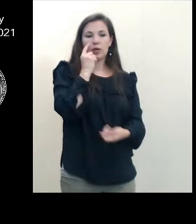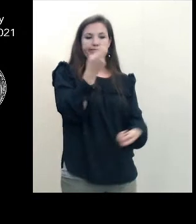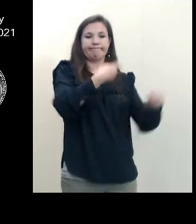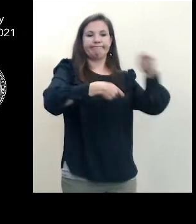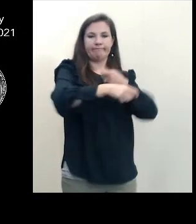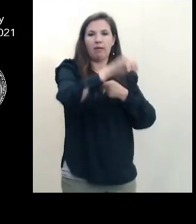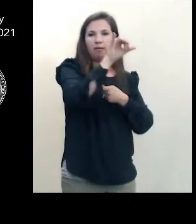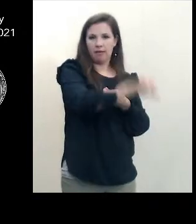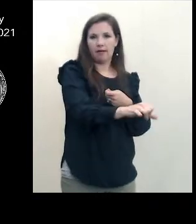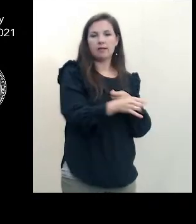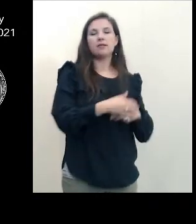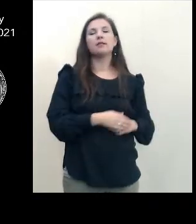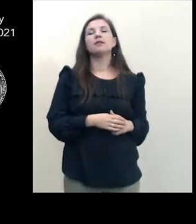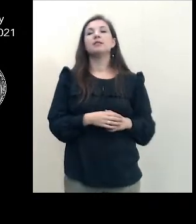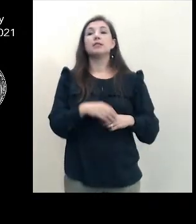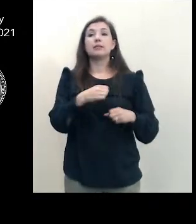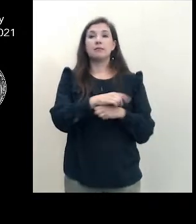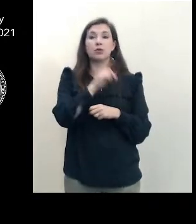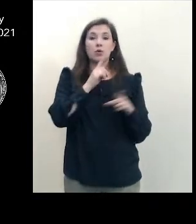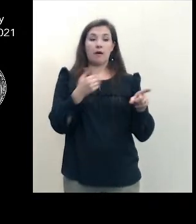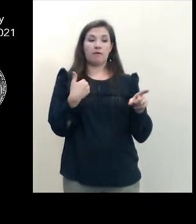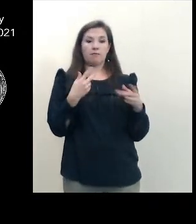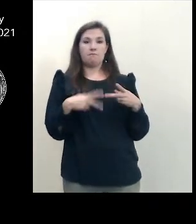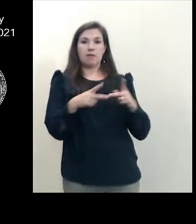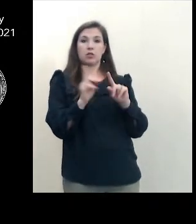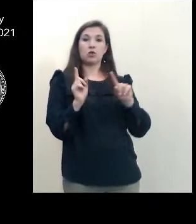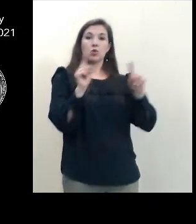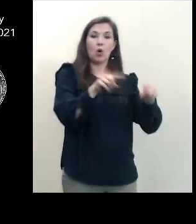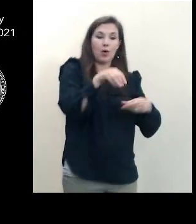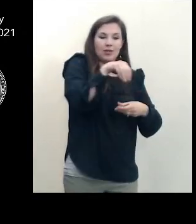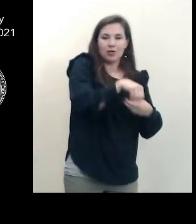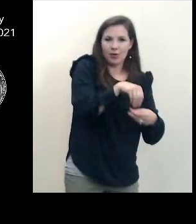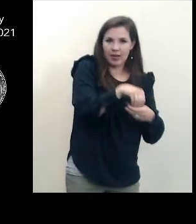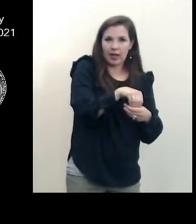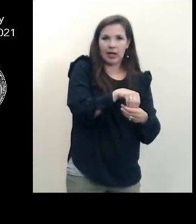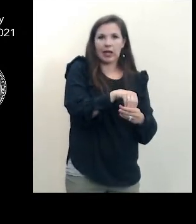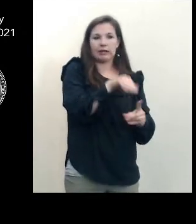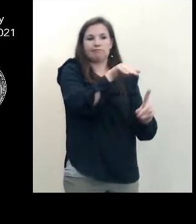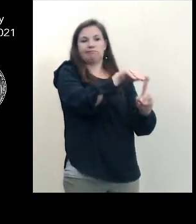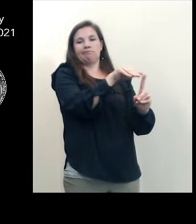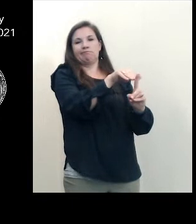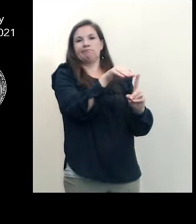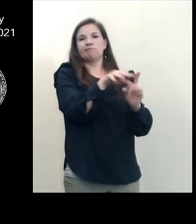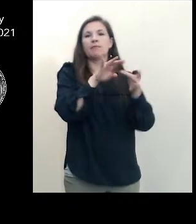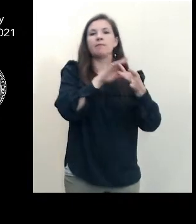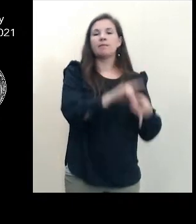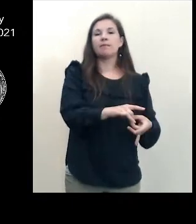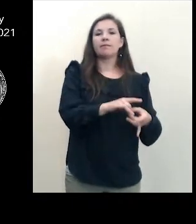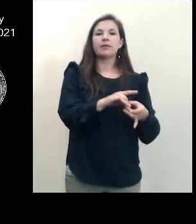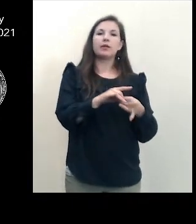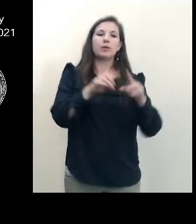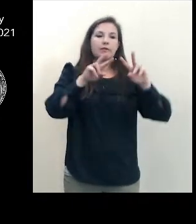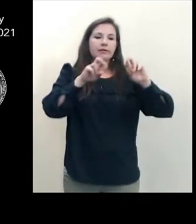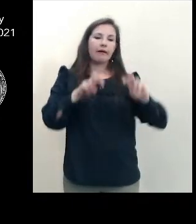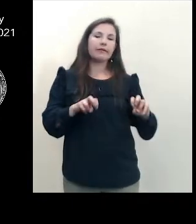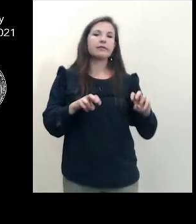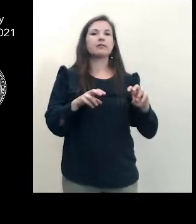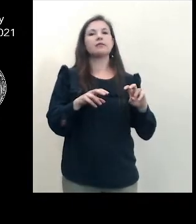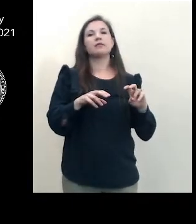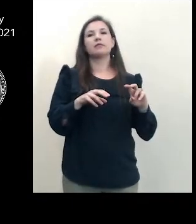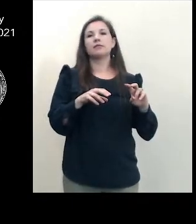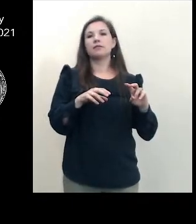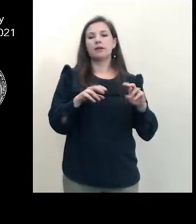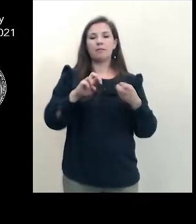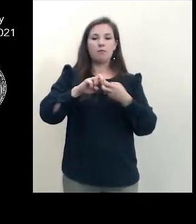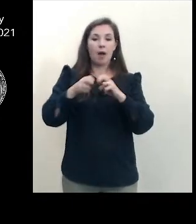restored to ensure that there is a place to go internally with regards to analysis associated with